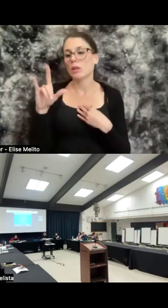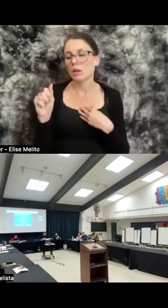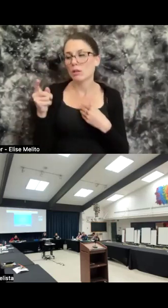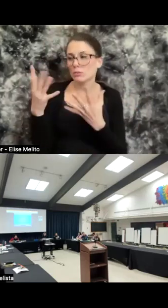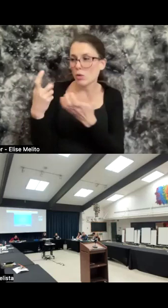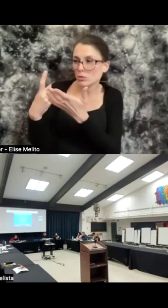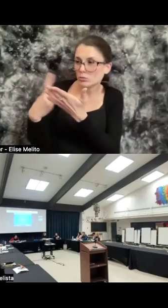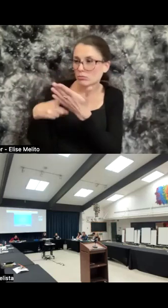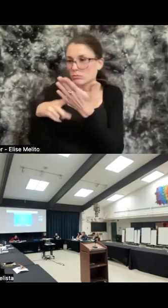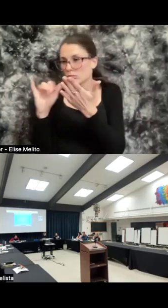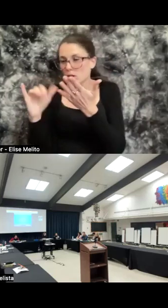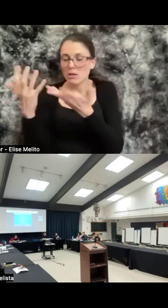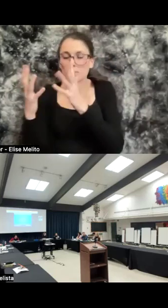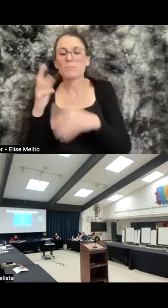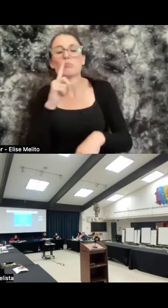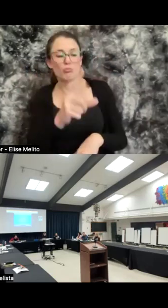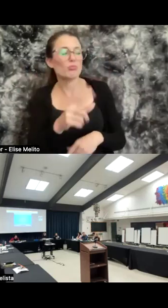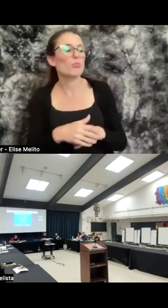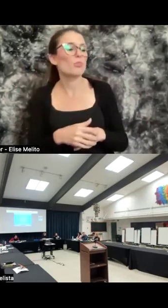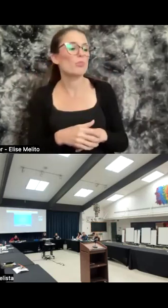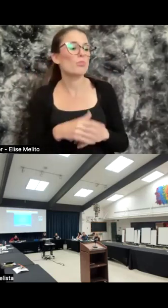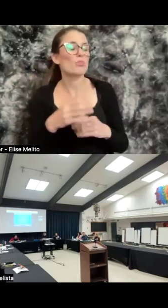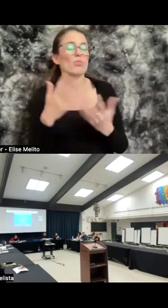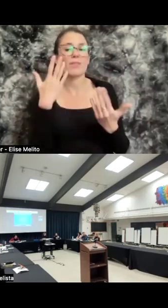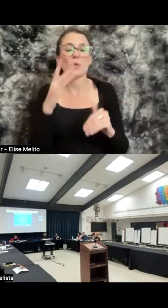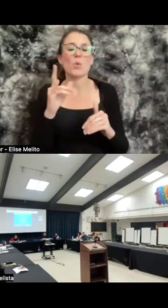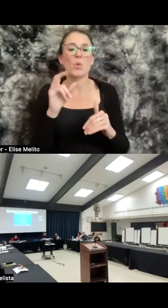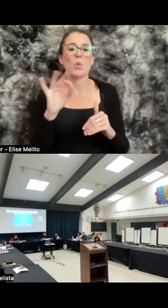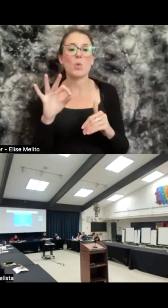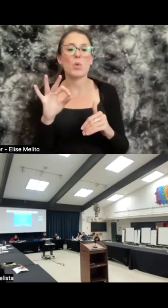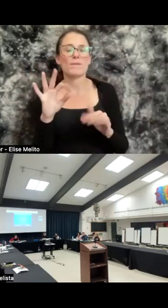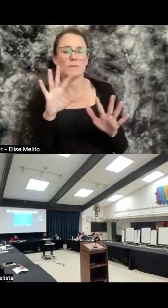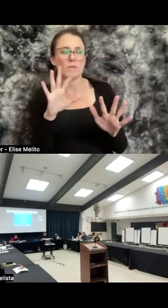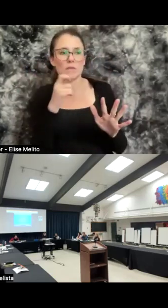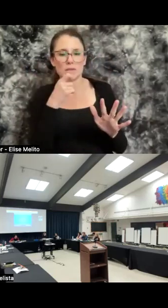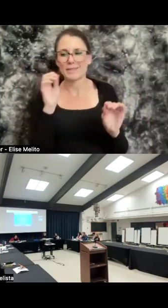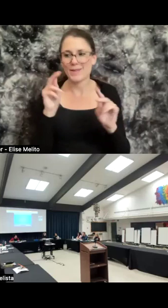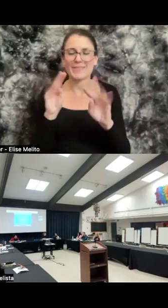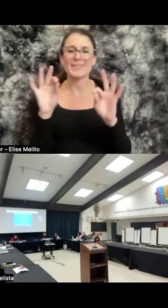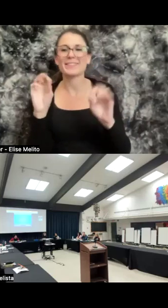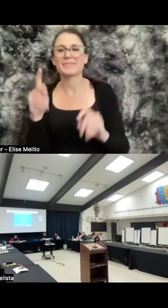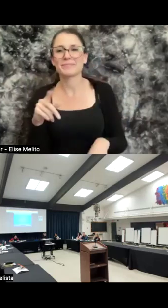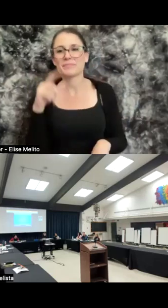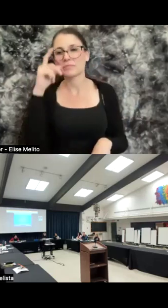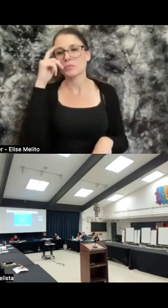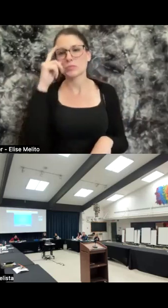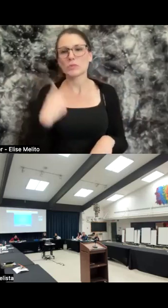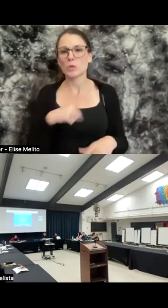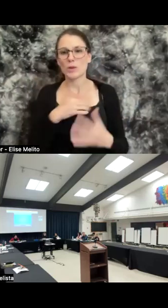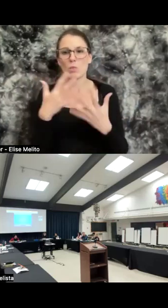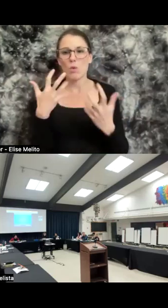that? Sure. We, I don't know if this is, okay, there it is. We wanted